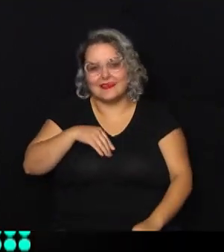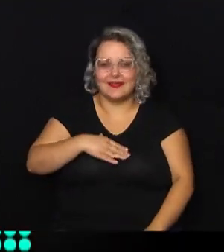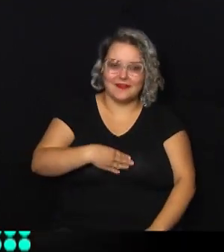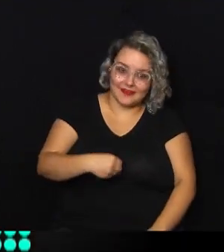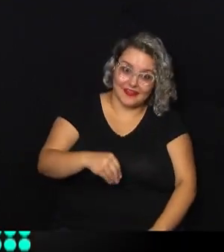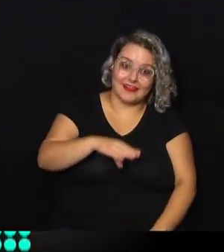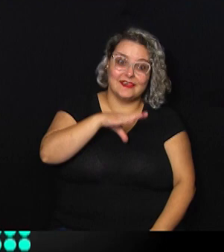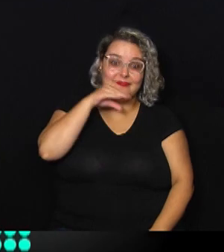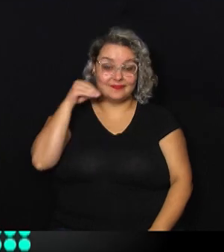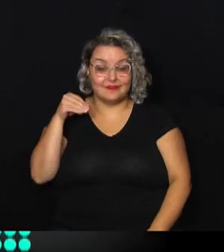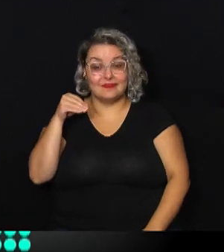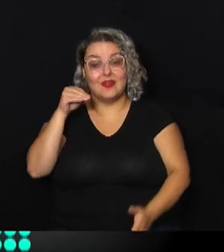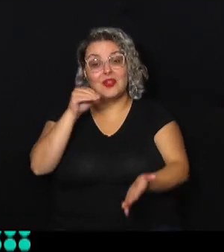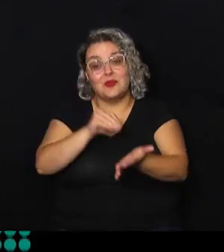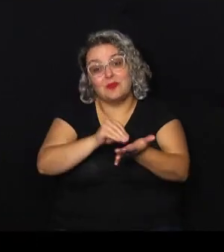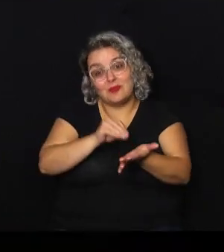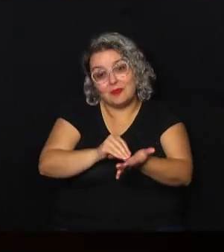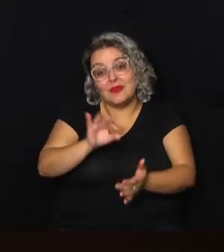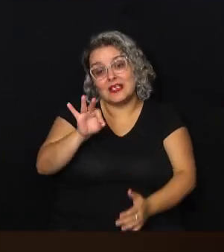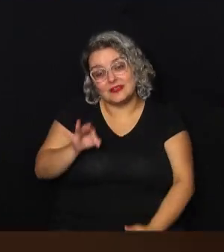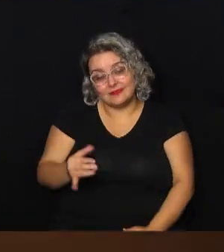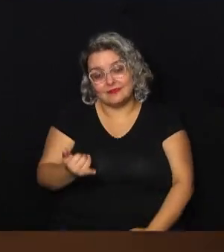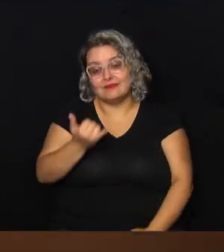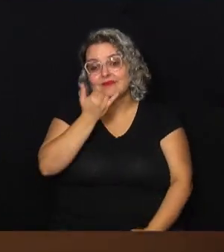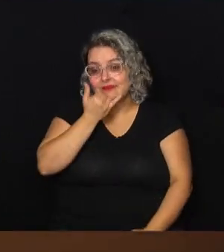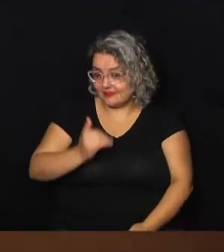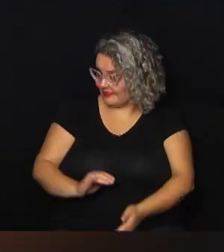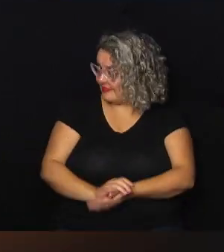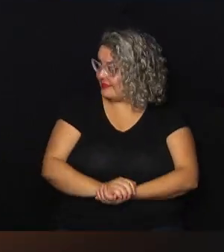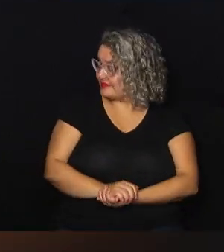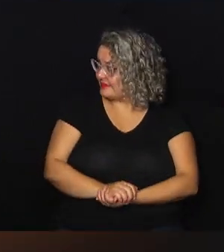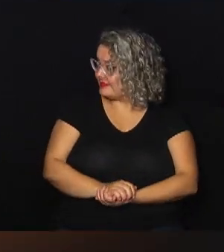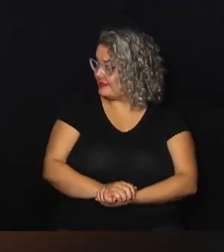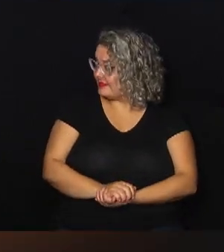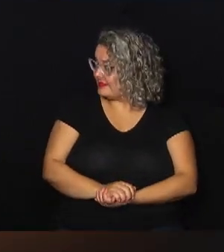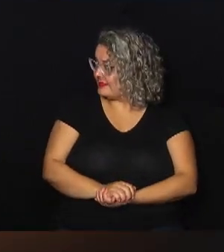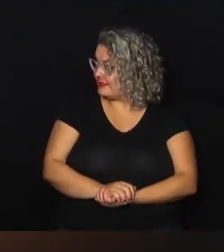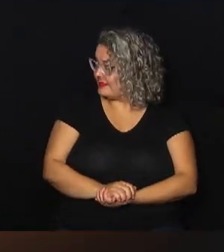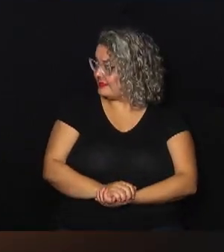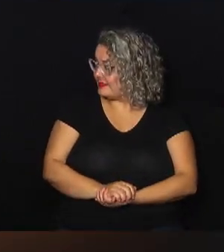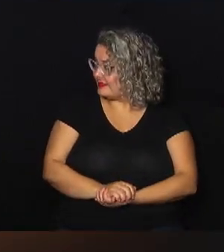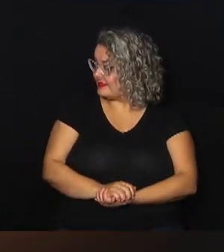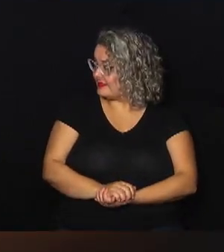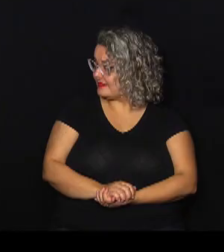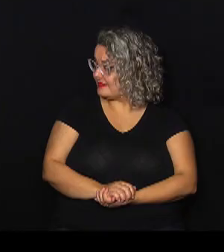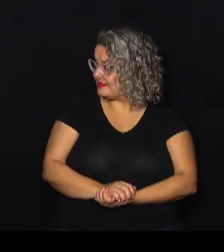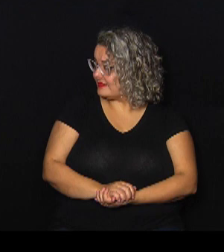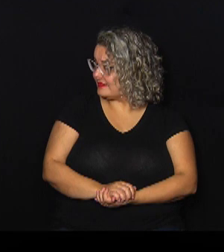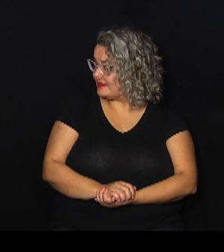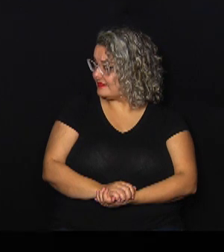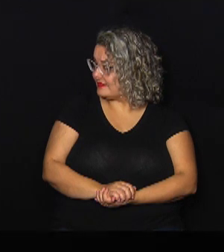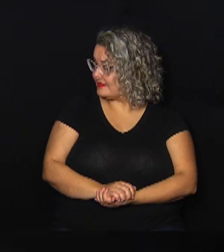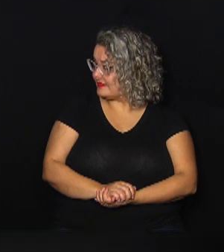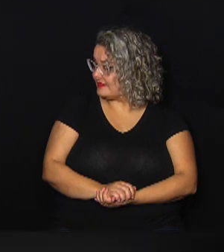para uma última chance de redenção. Suddenly need to see her so bad. Why now? Liz,